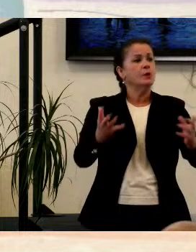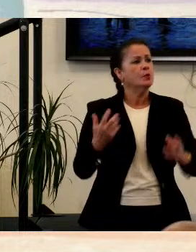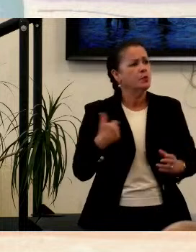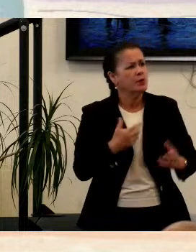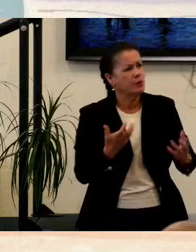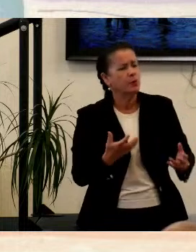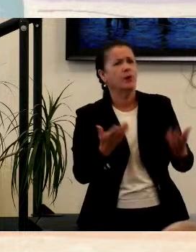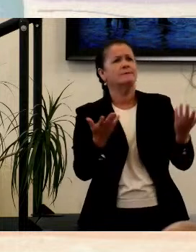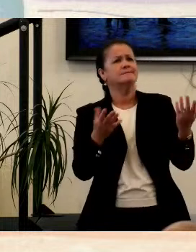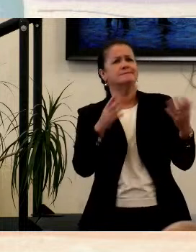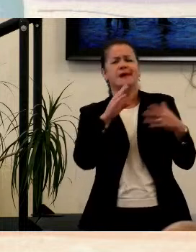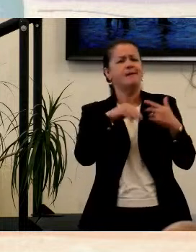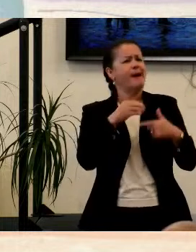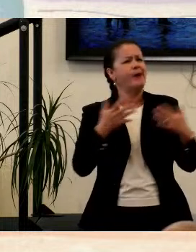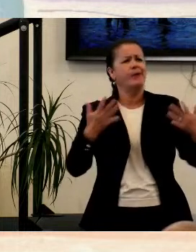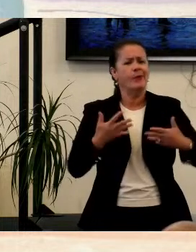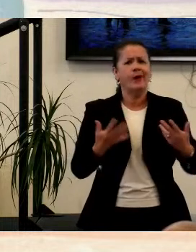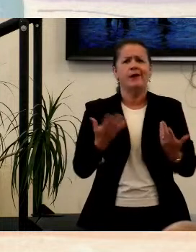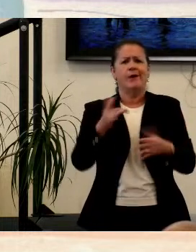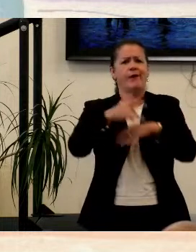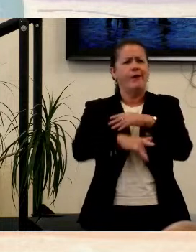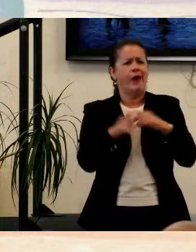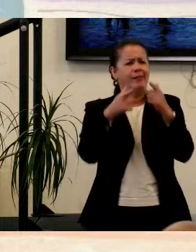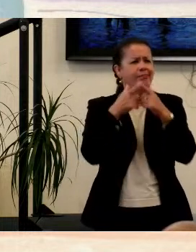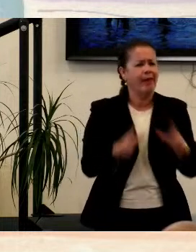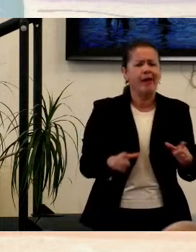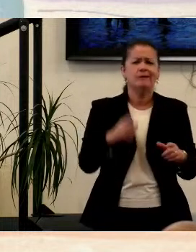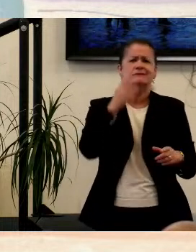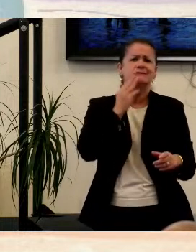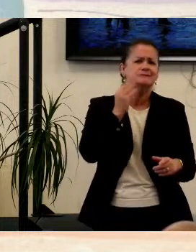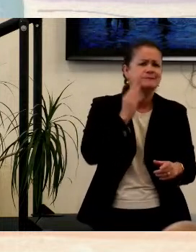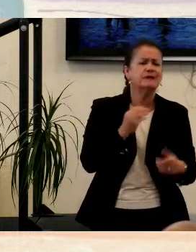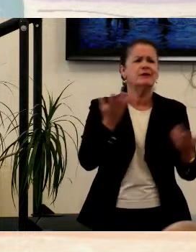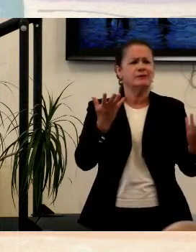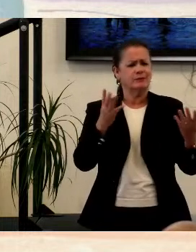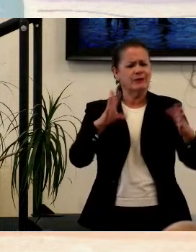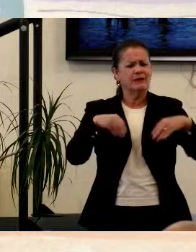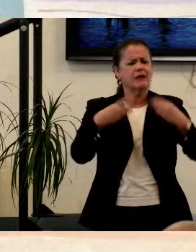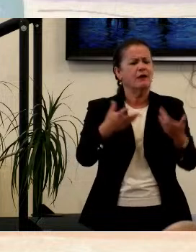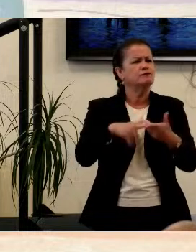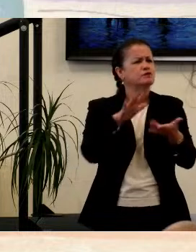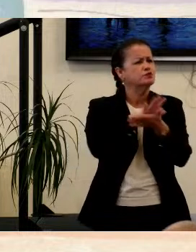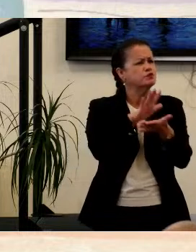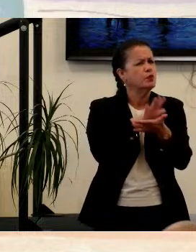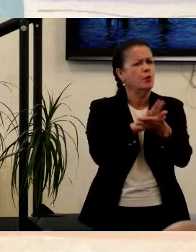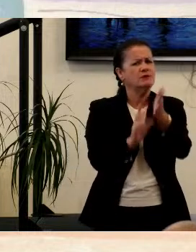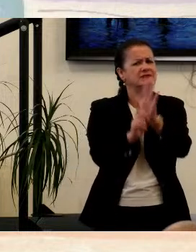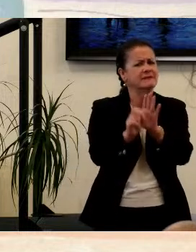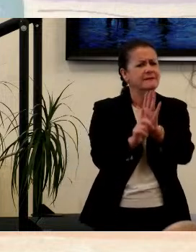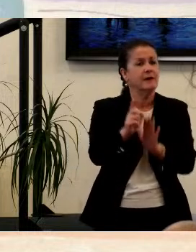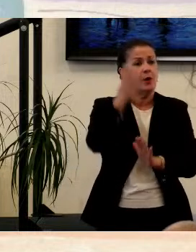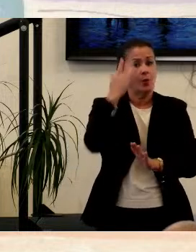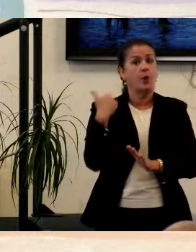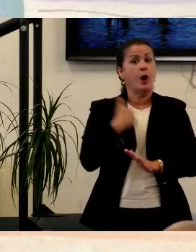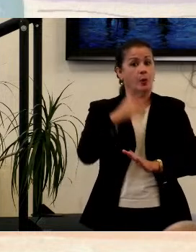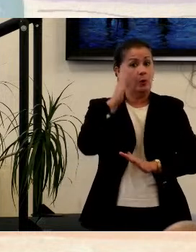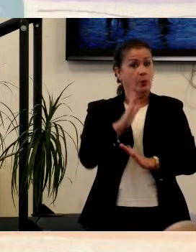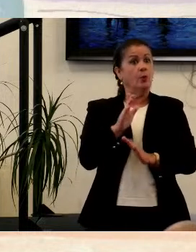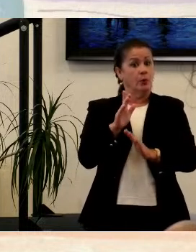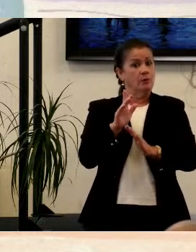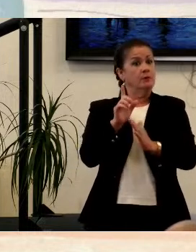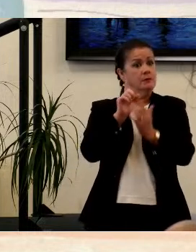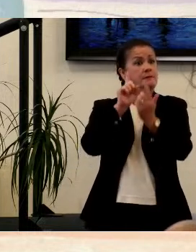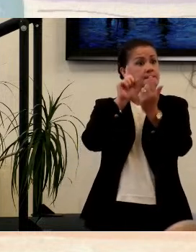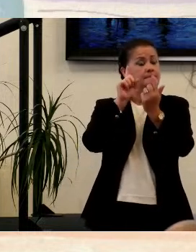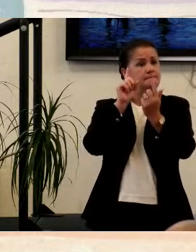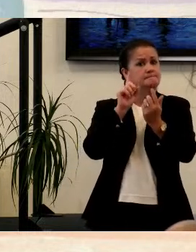early language experiences toward healthy brain development and school readiness. Because we know if we want to meet the 3rd grade reading